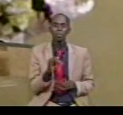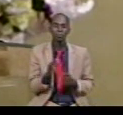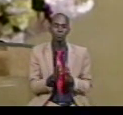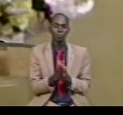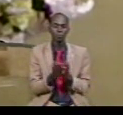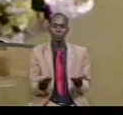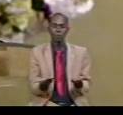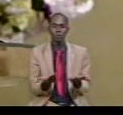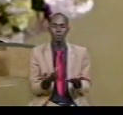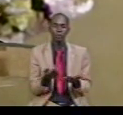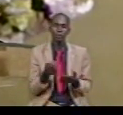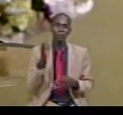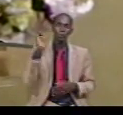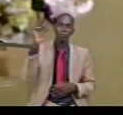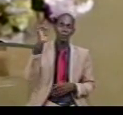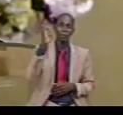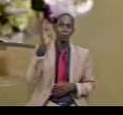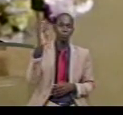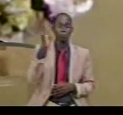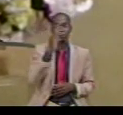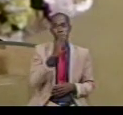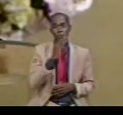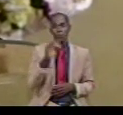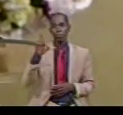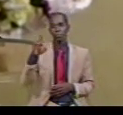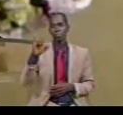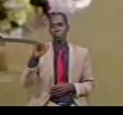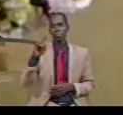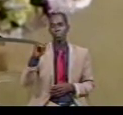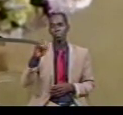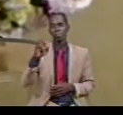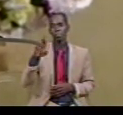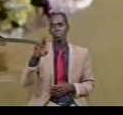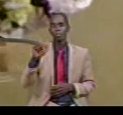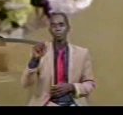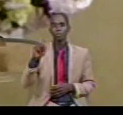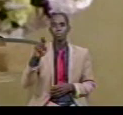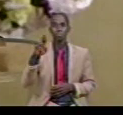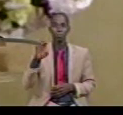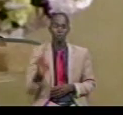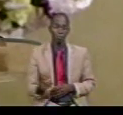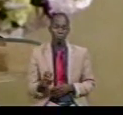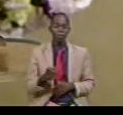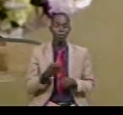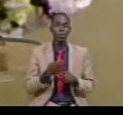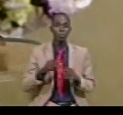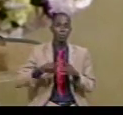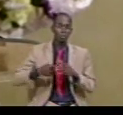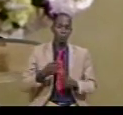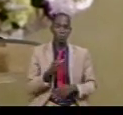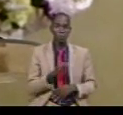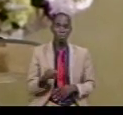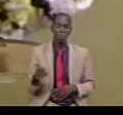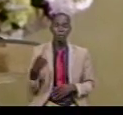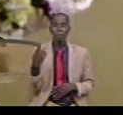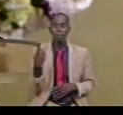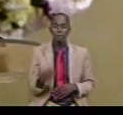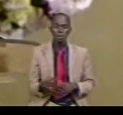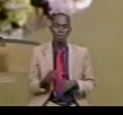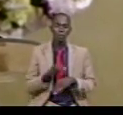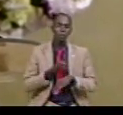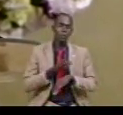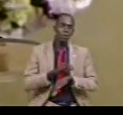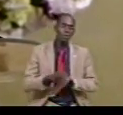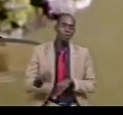evangelism. From the onset, the ministry's publications have impacted the